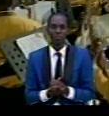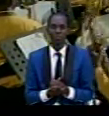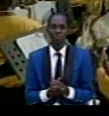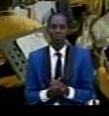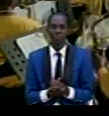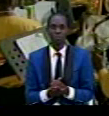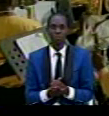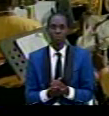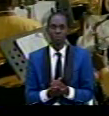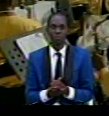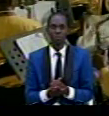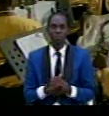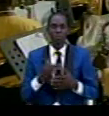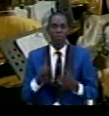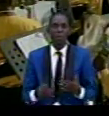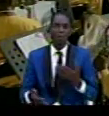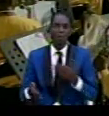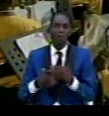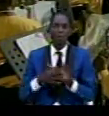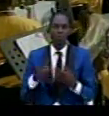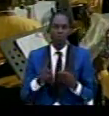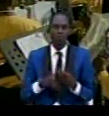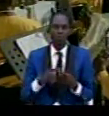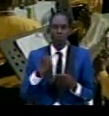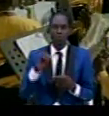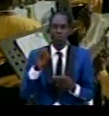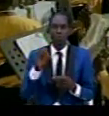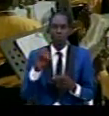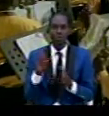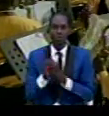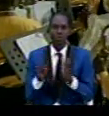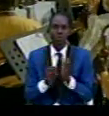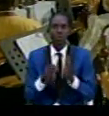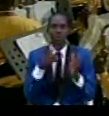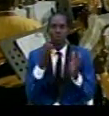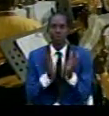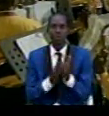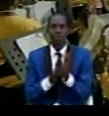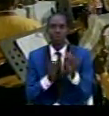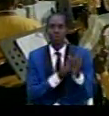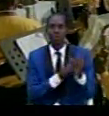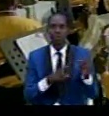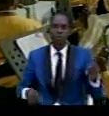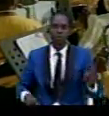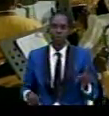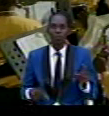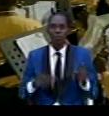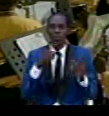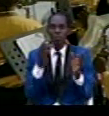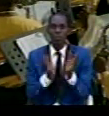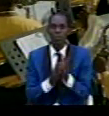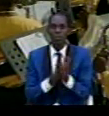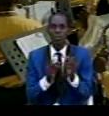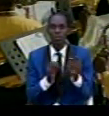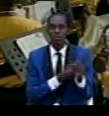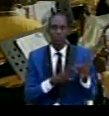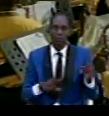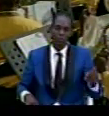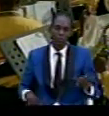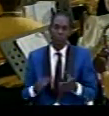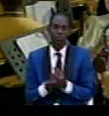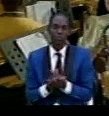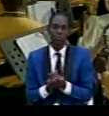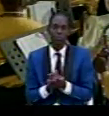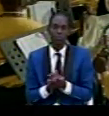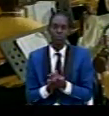We return to the state of Asia now. Praise the Lord. Praise the Lord. I was just thinking